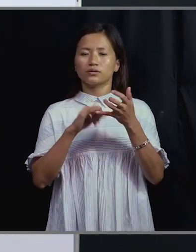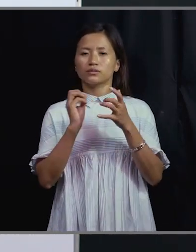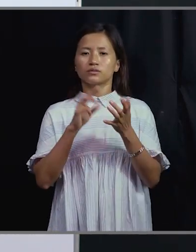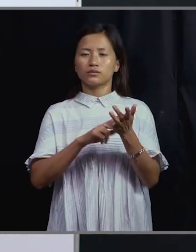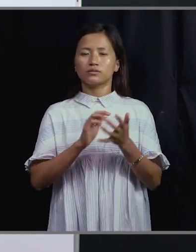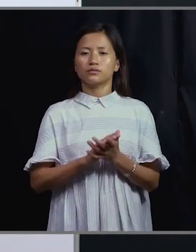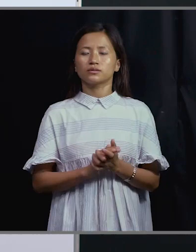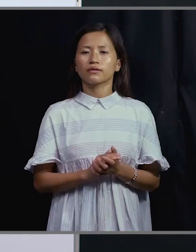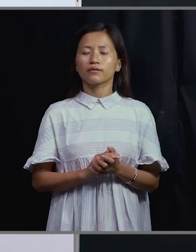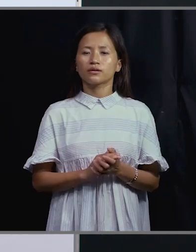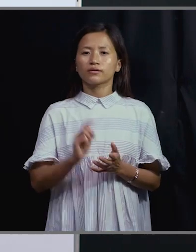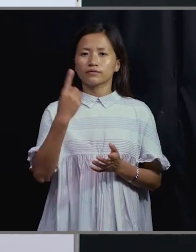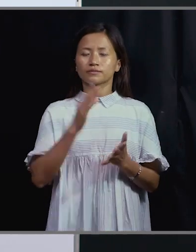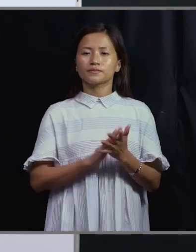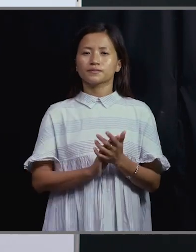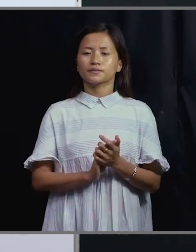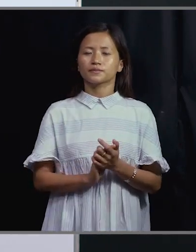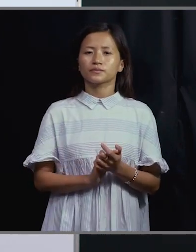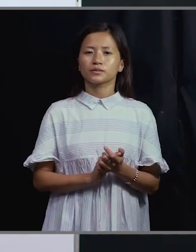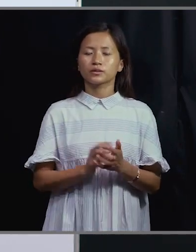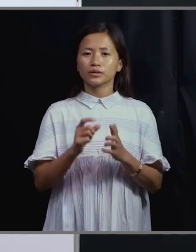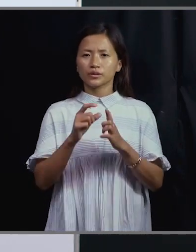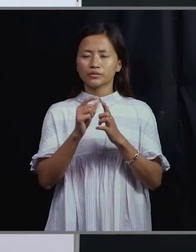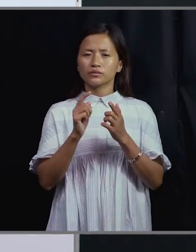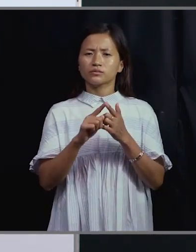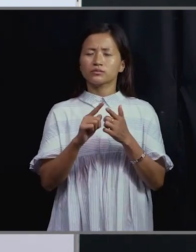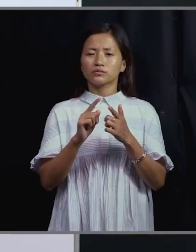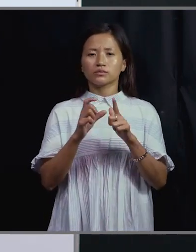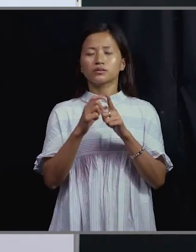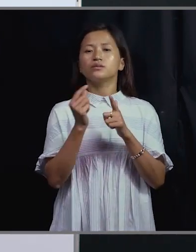reason is that due to resonance,